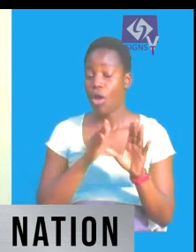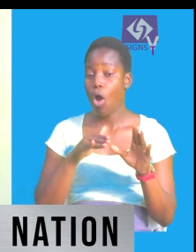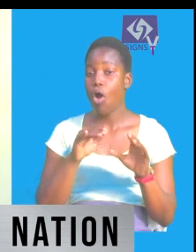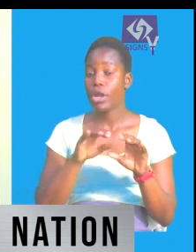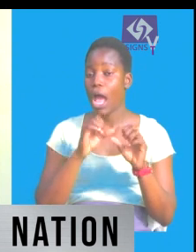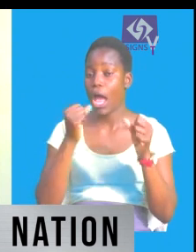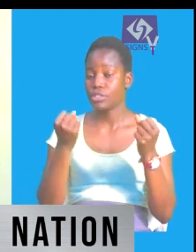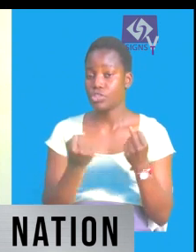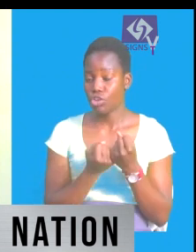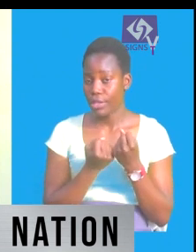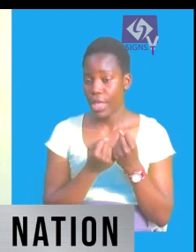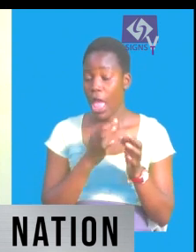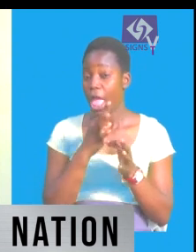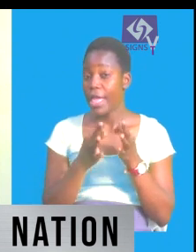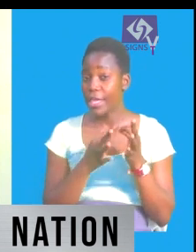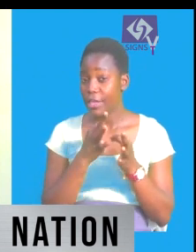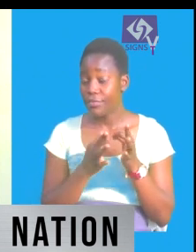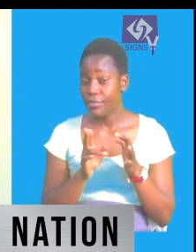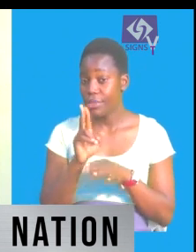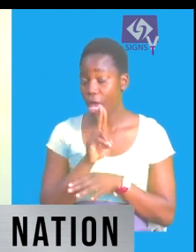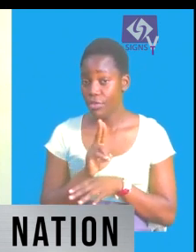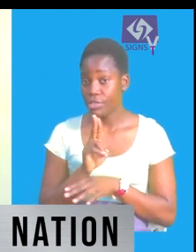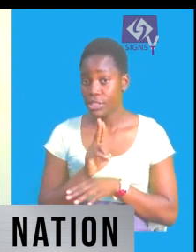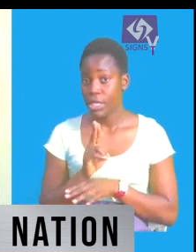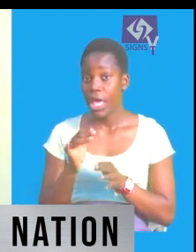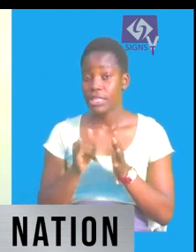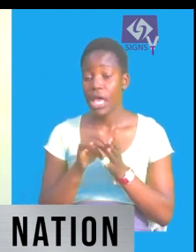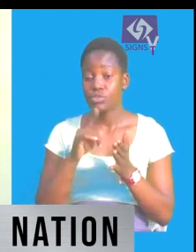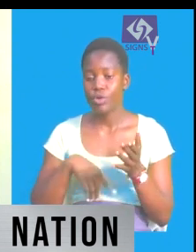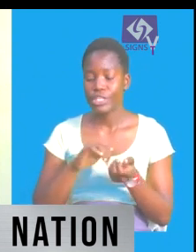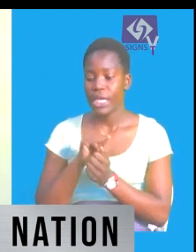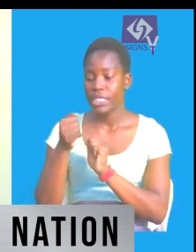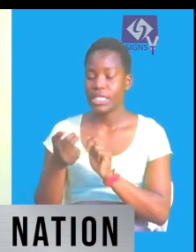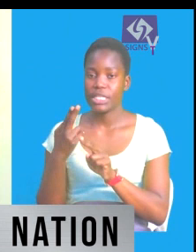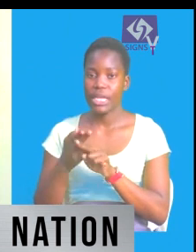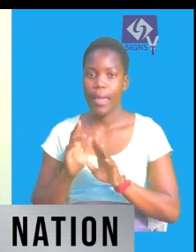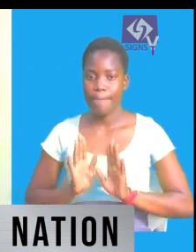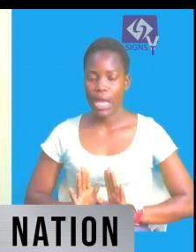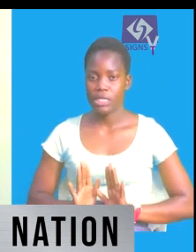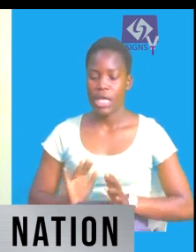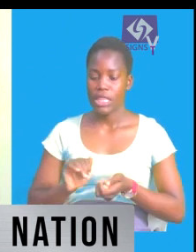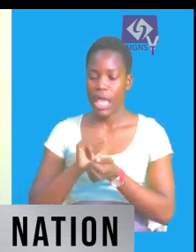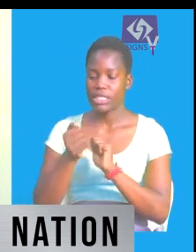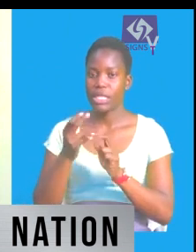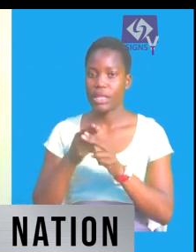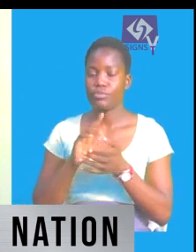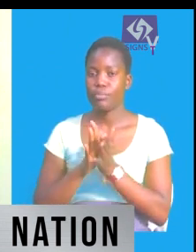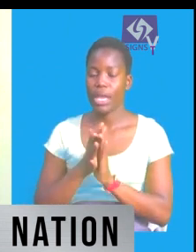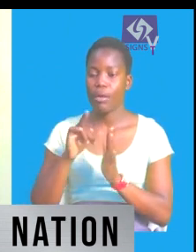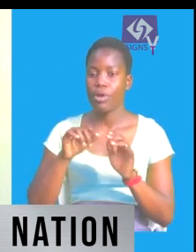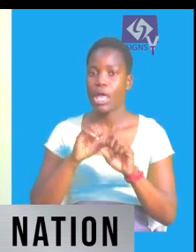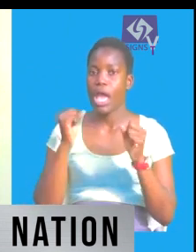sociologist. If they're using that is rebranding first of all. They're rebranding it to become a